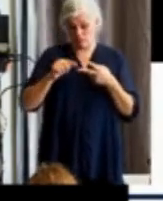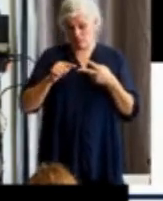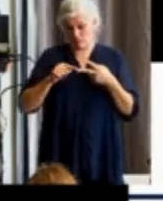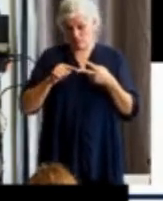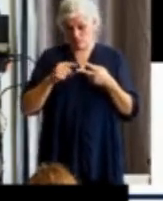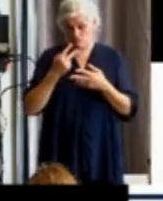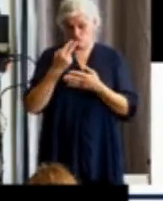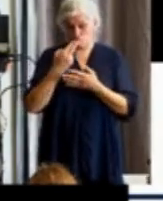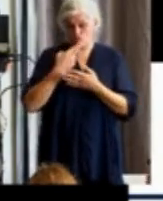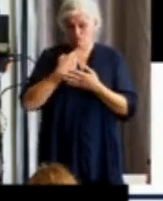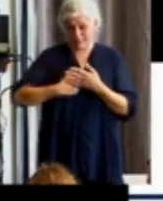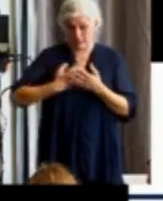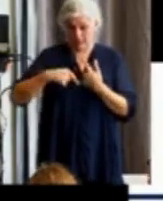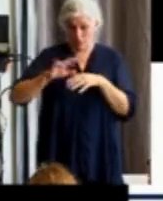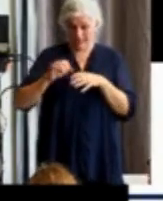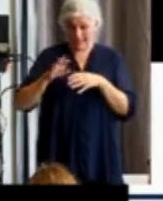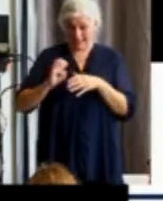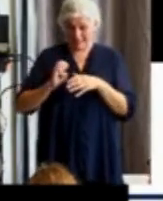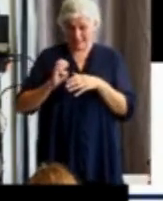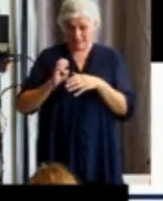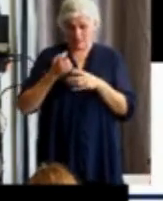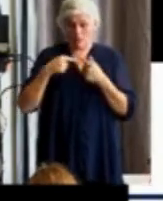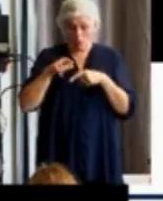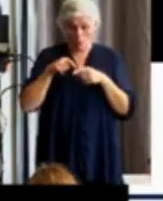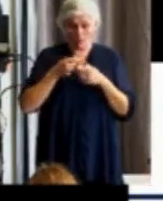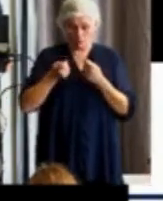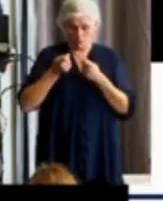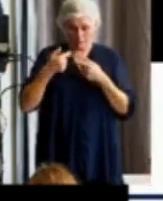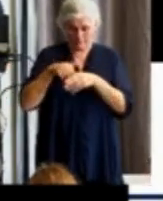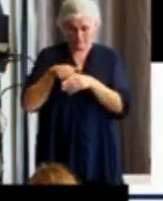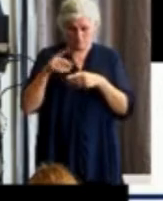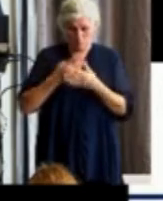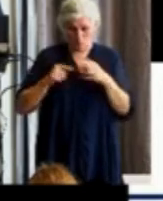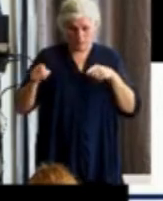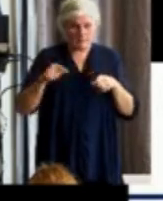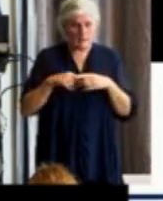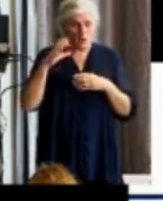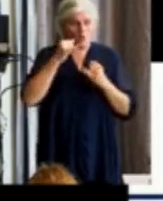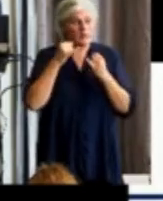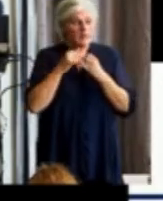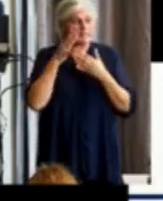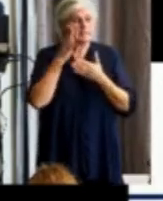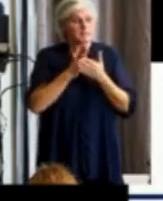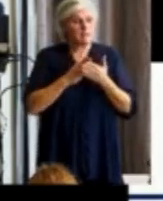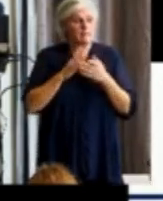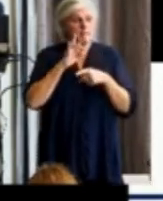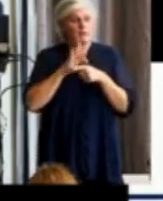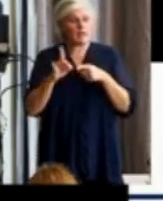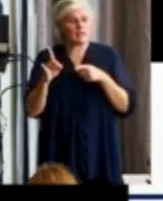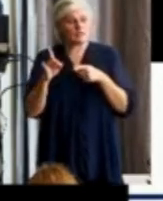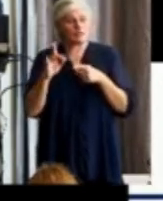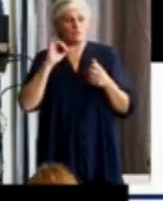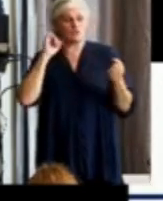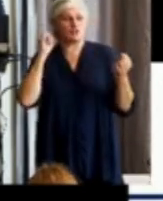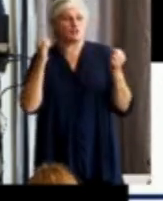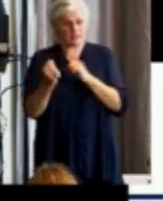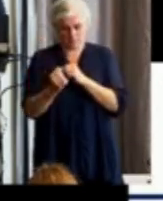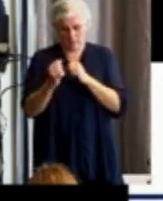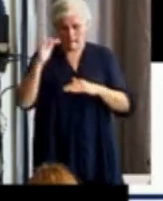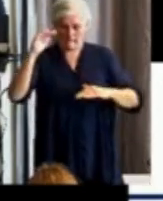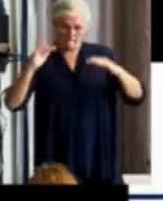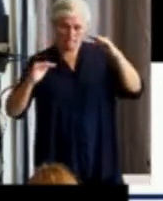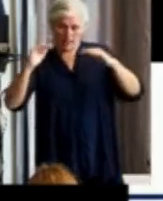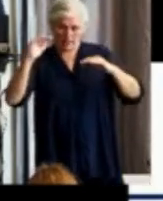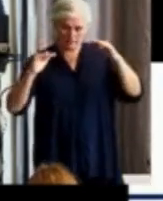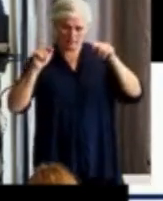our cases, or depleted in controls. And it looks like there's some sort of change in the balance of